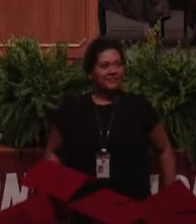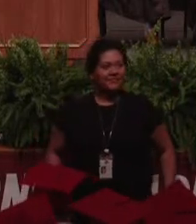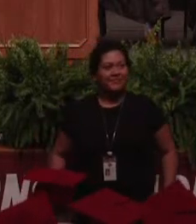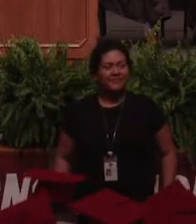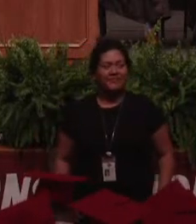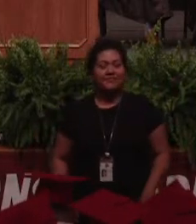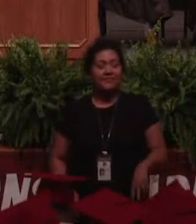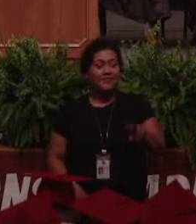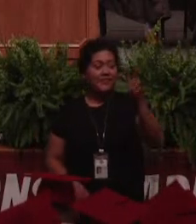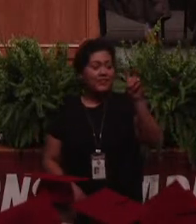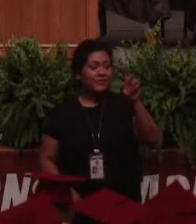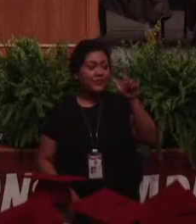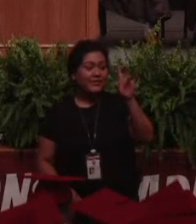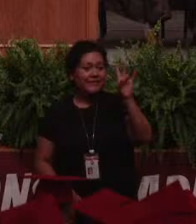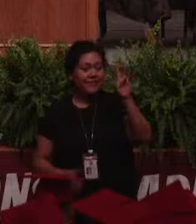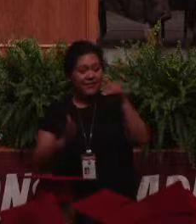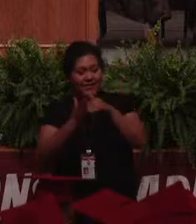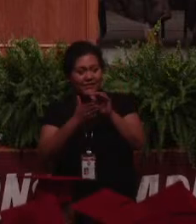and